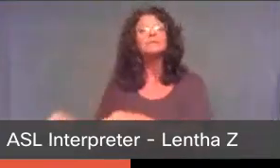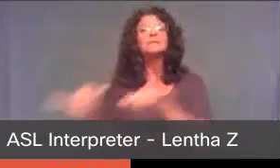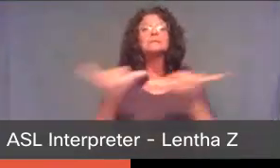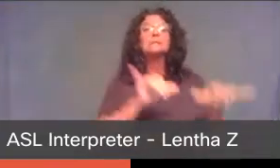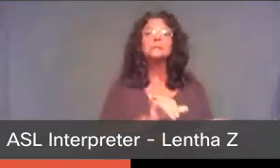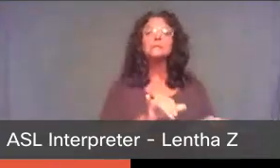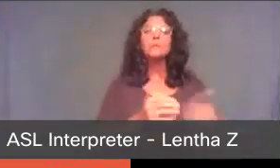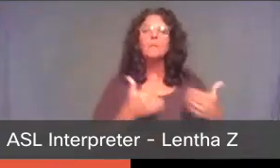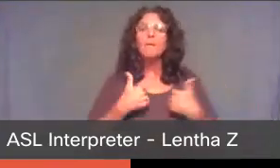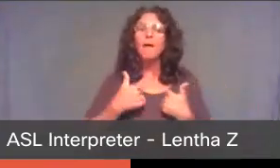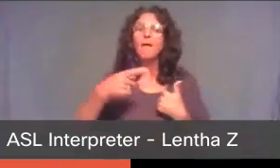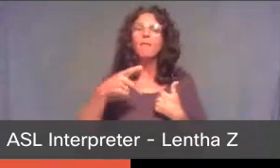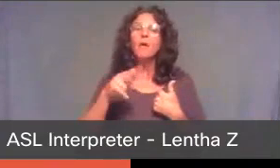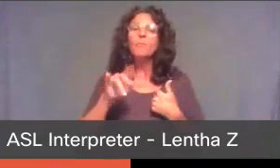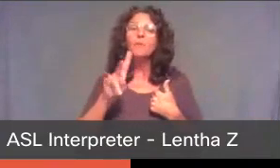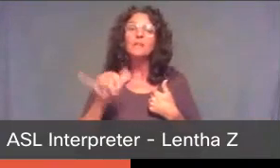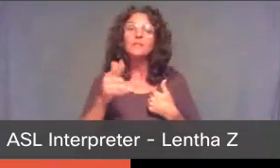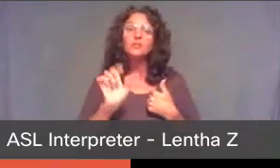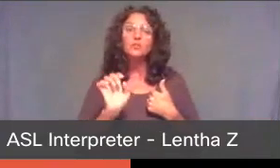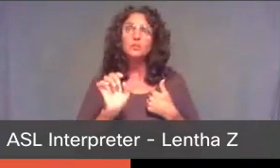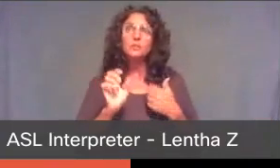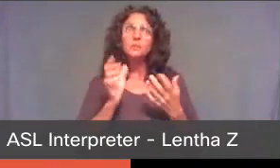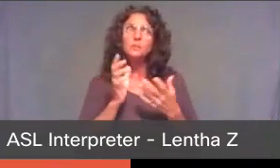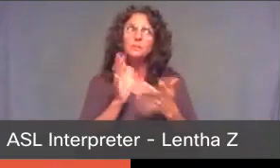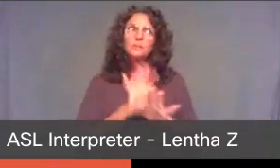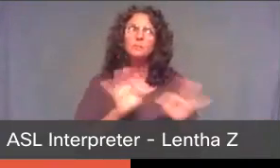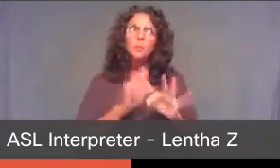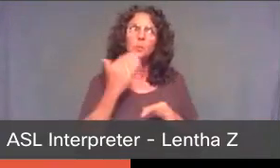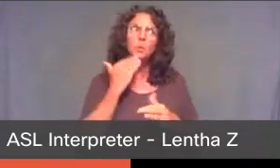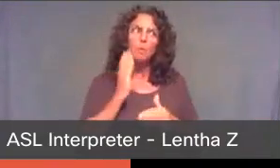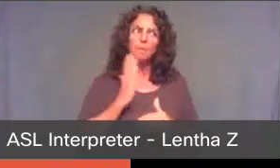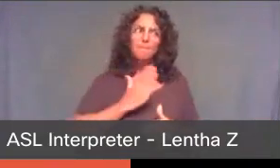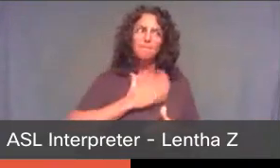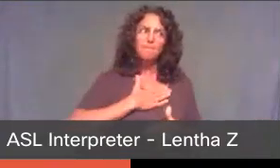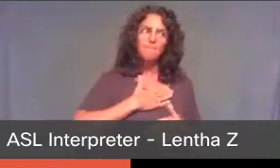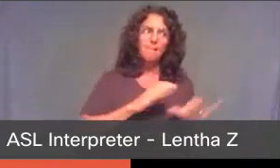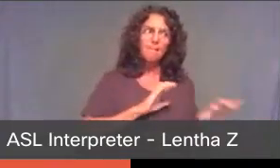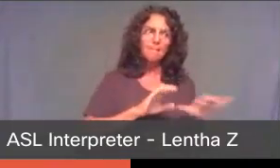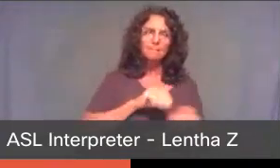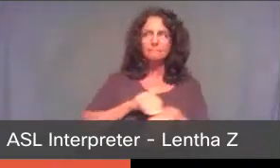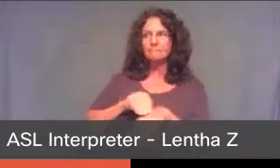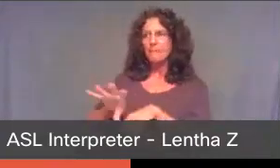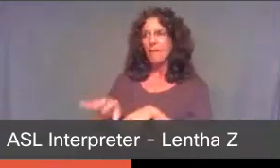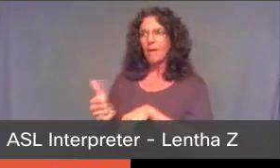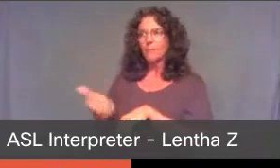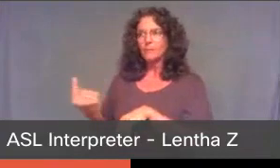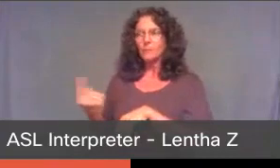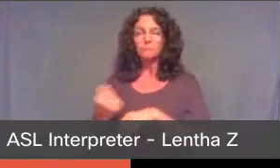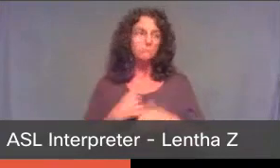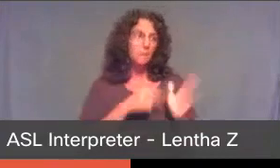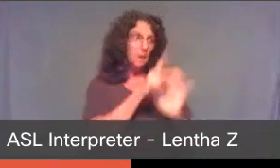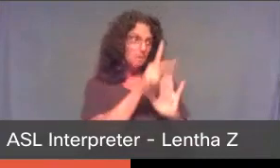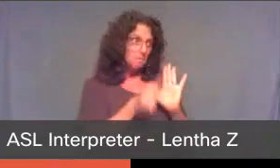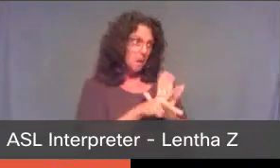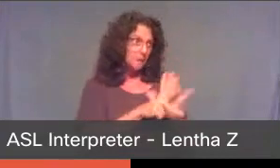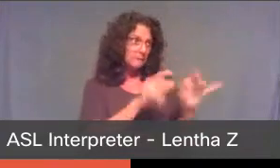a responsibility to be more aware of how our actions affect other people, or how policy or systems affect